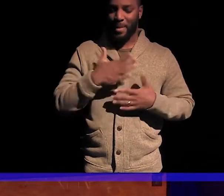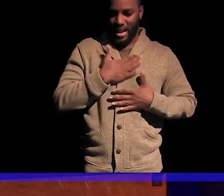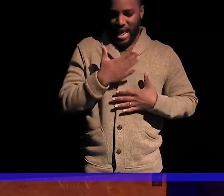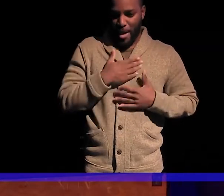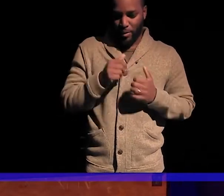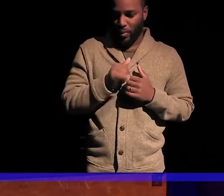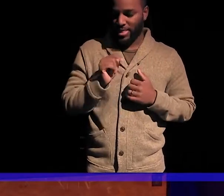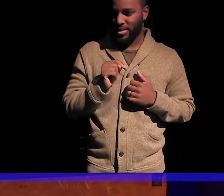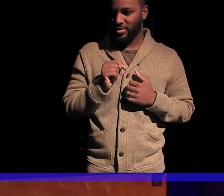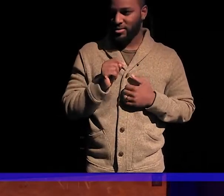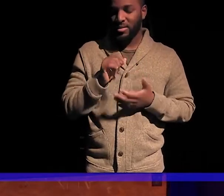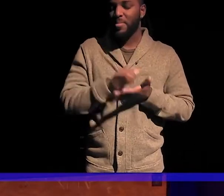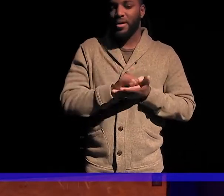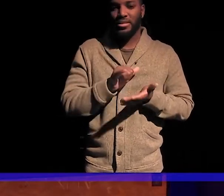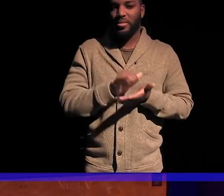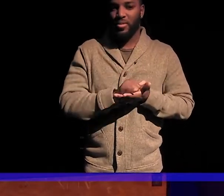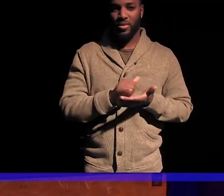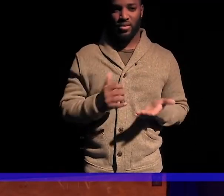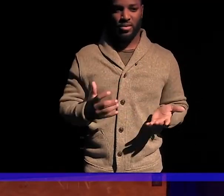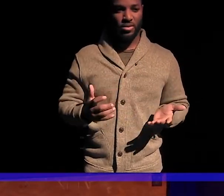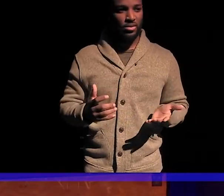it.